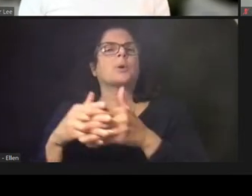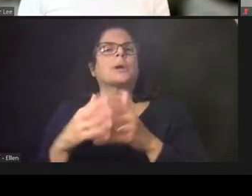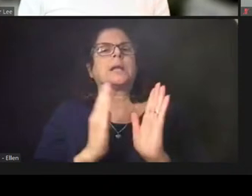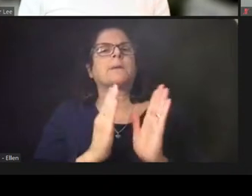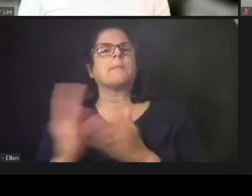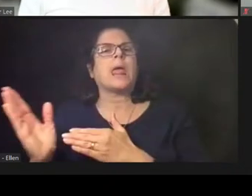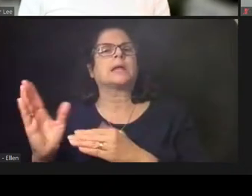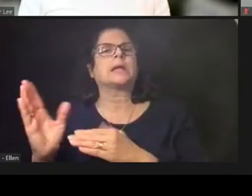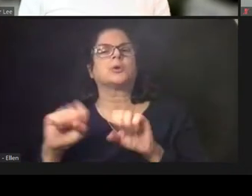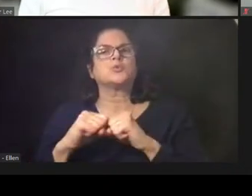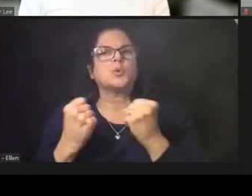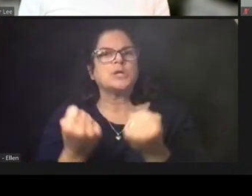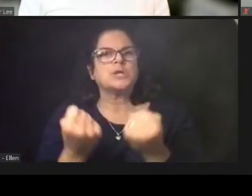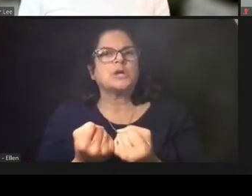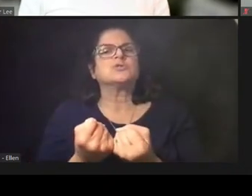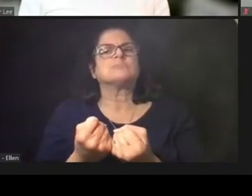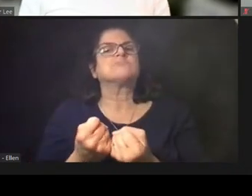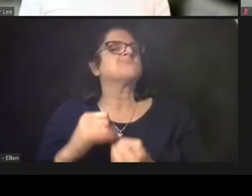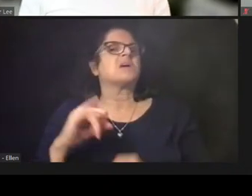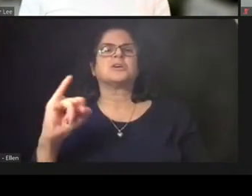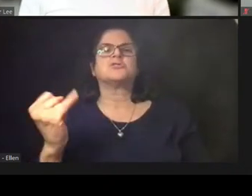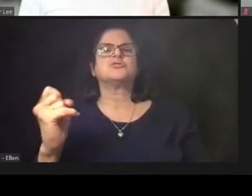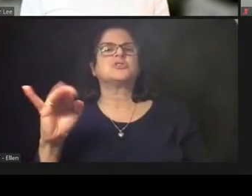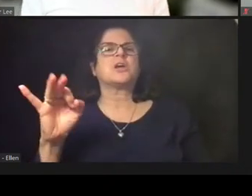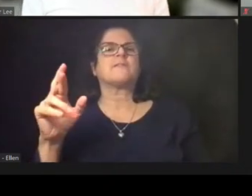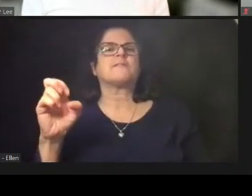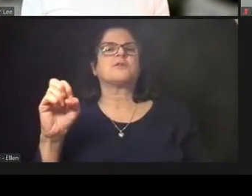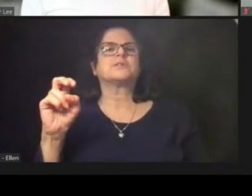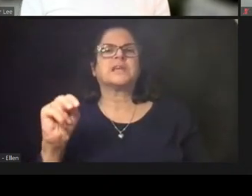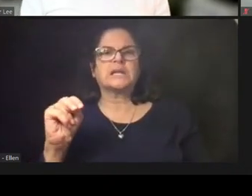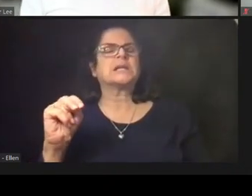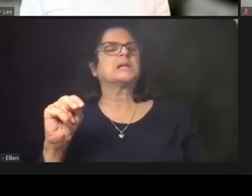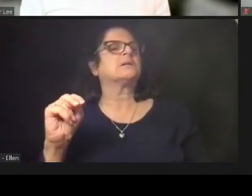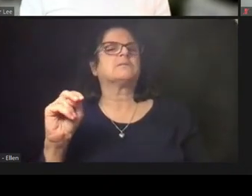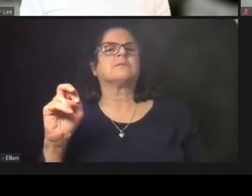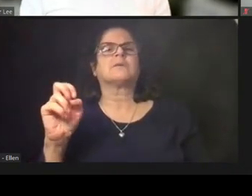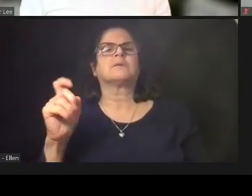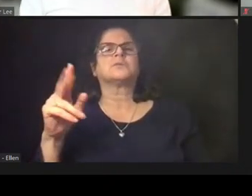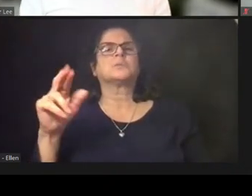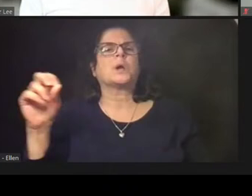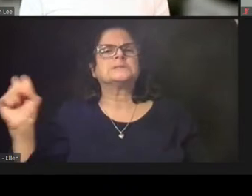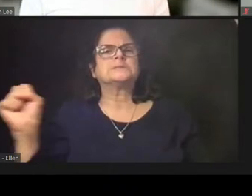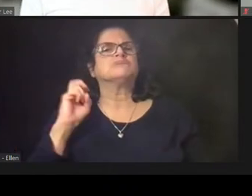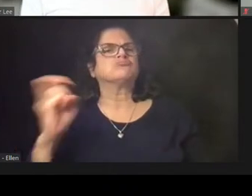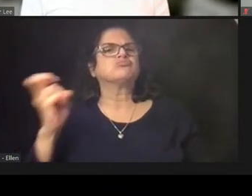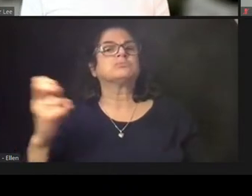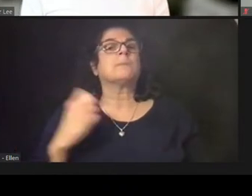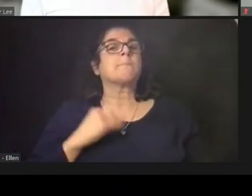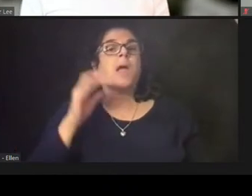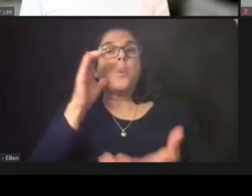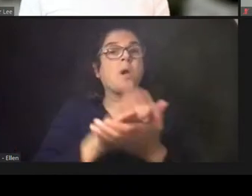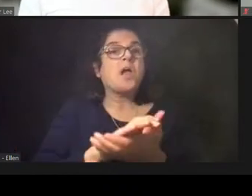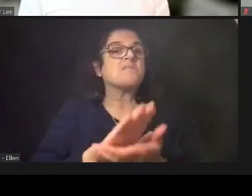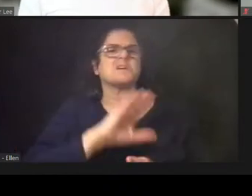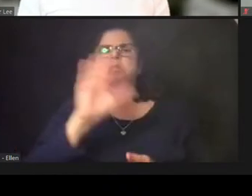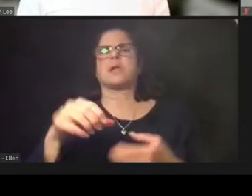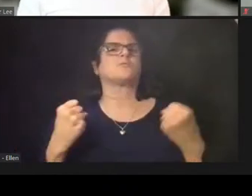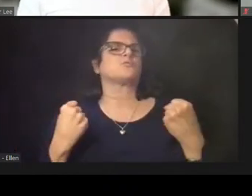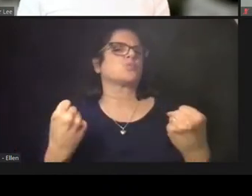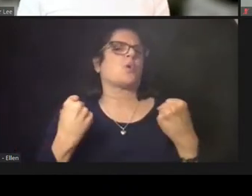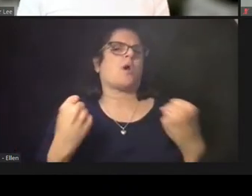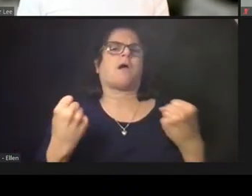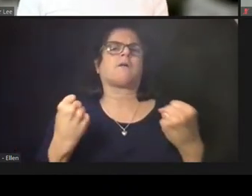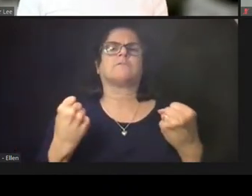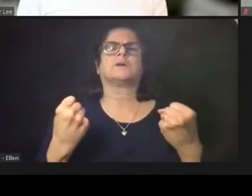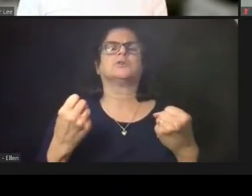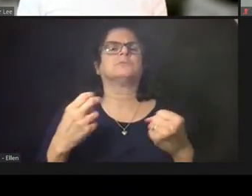there. My wife, who never drove a car, her mother never drove a car, she's been on the L and trains her entire